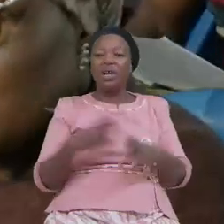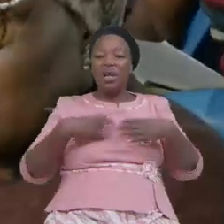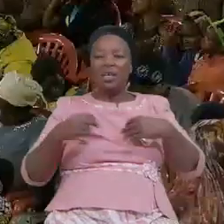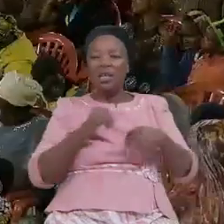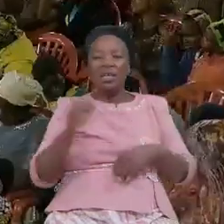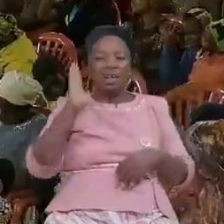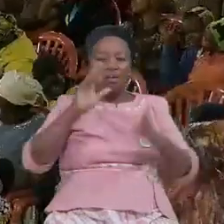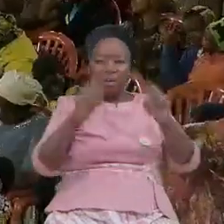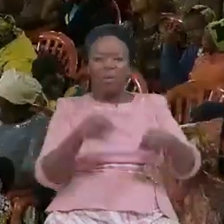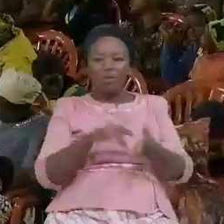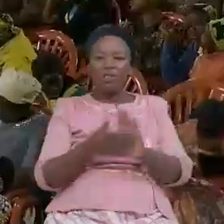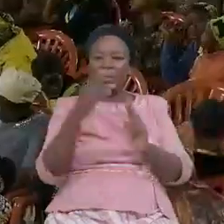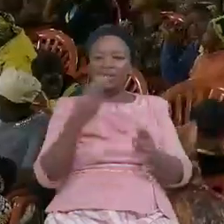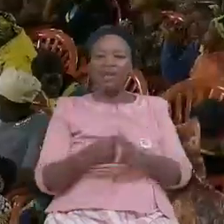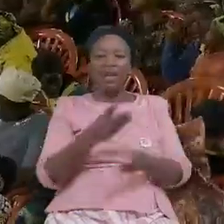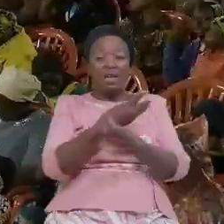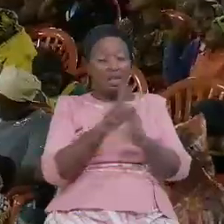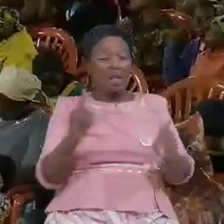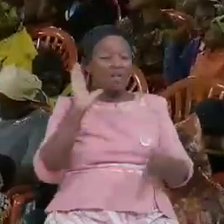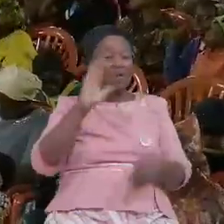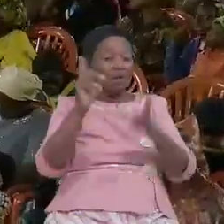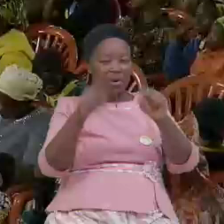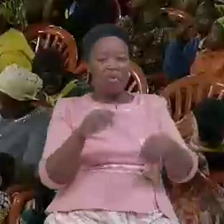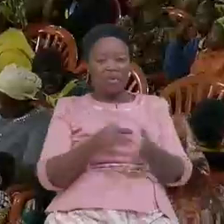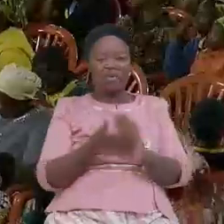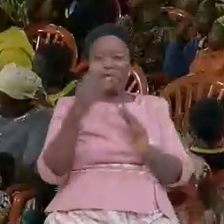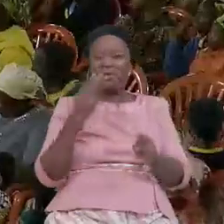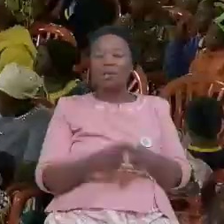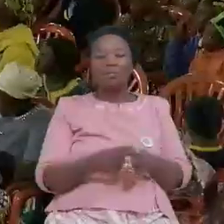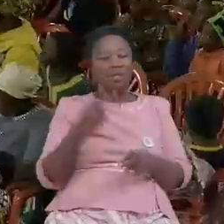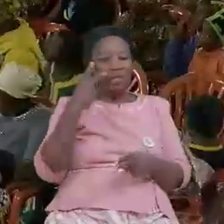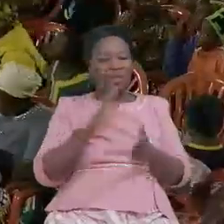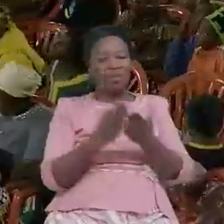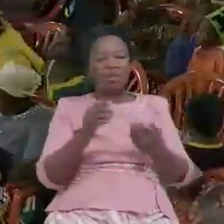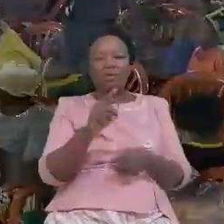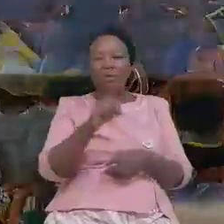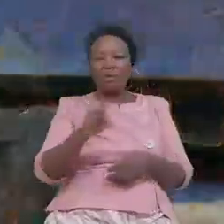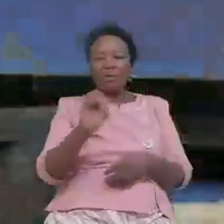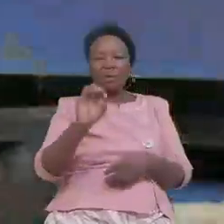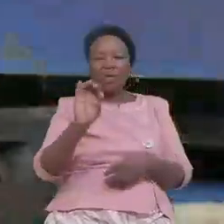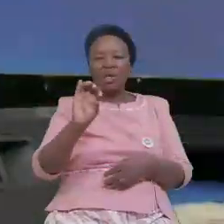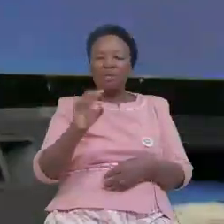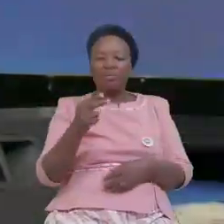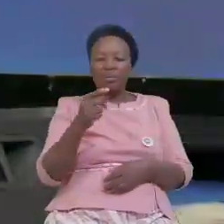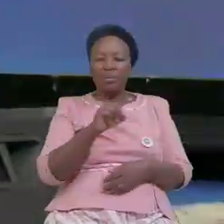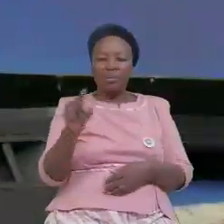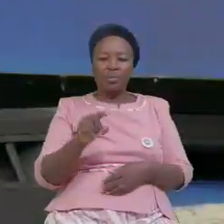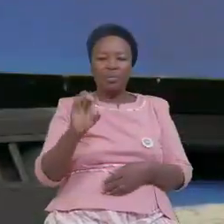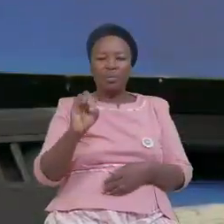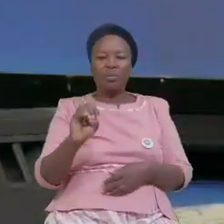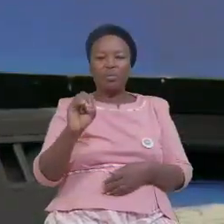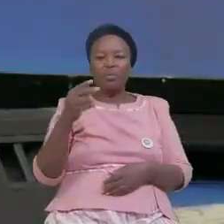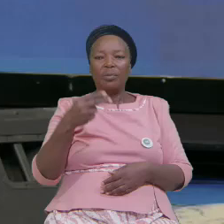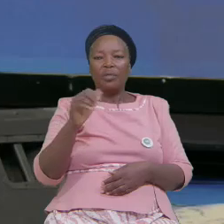will come. Deliverance will come. Look at Zechariah chapter 4, and I'm reading from verse